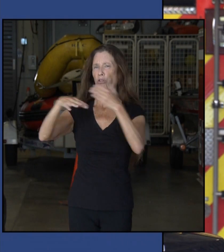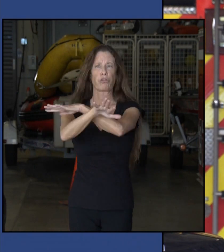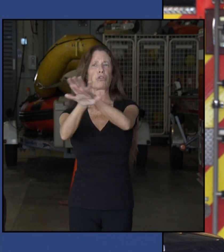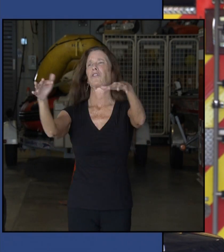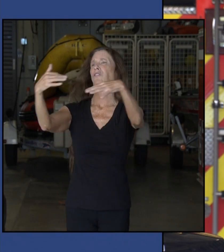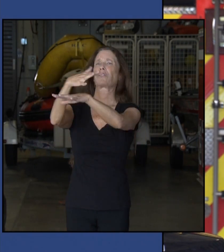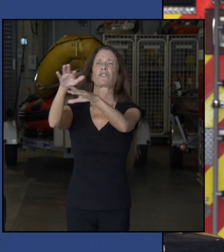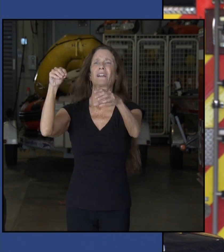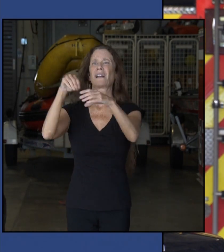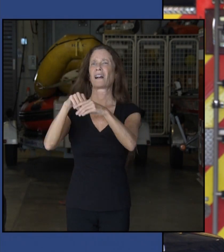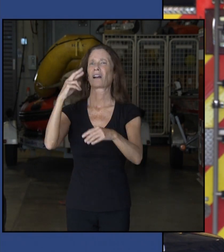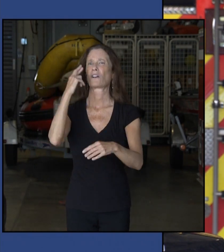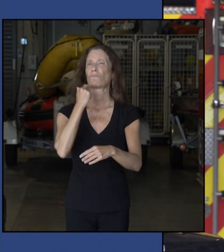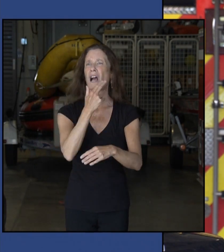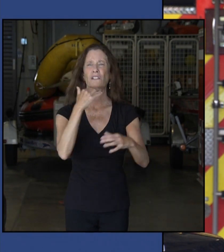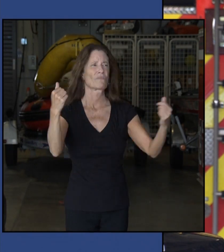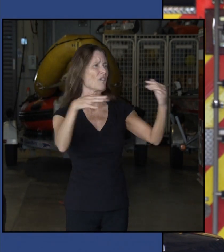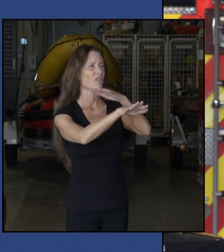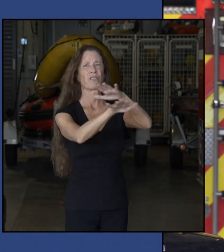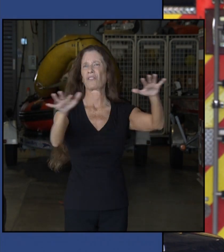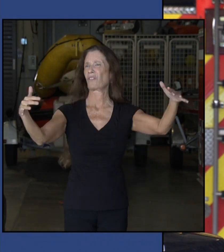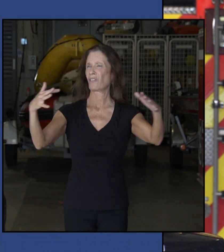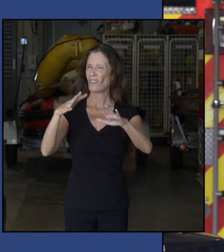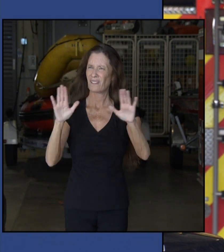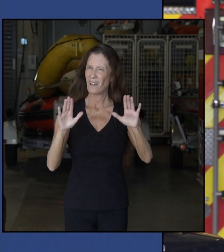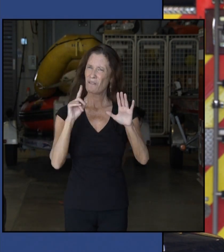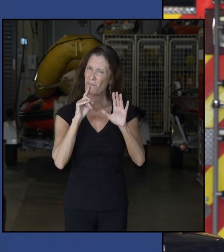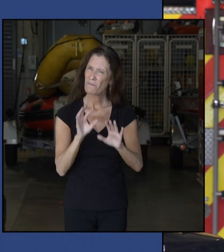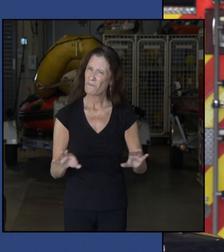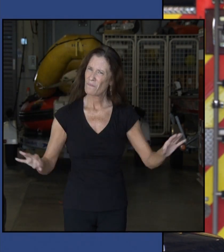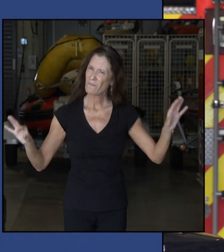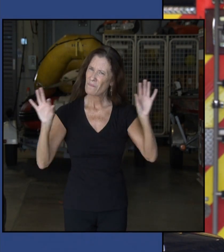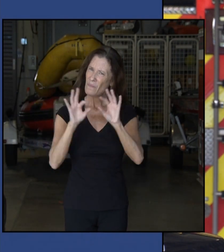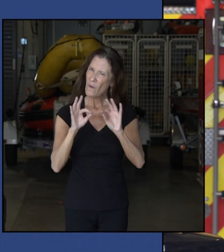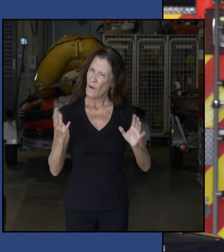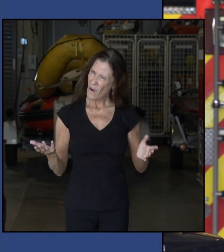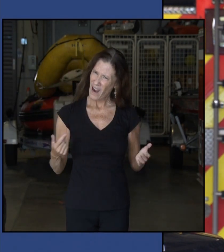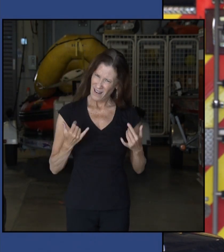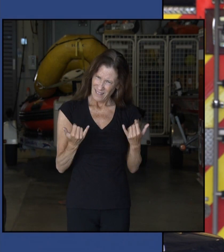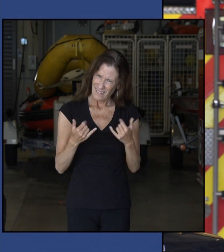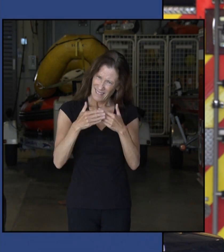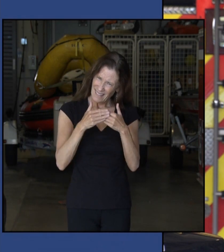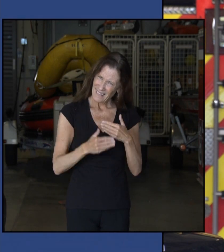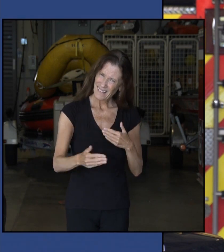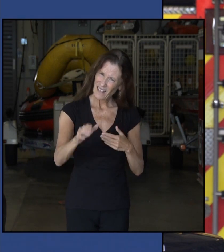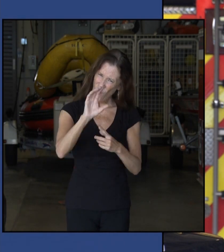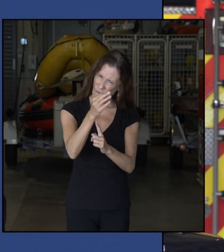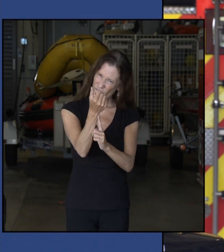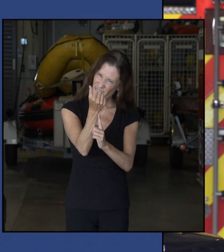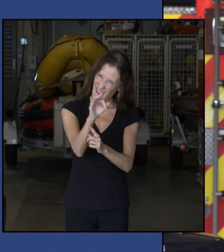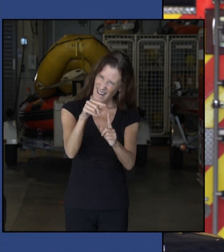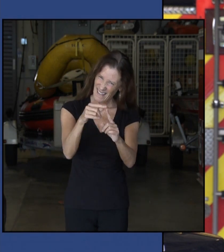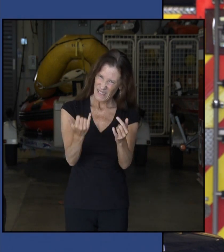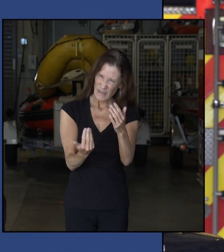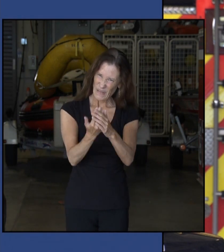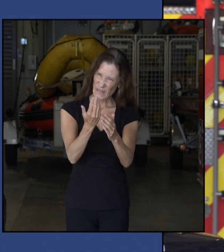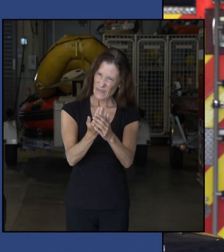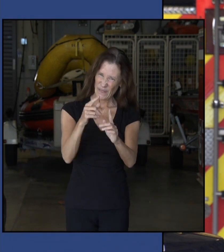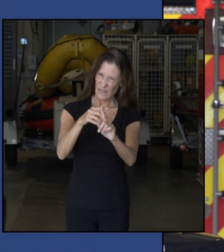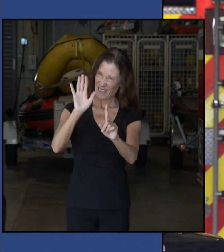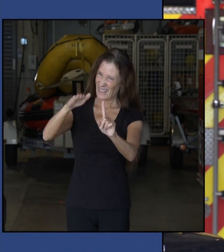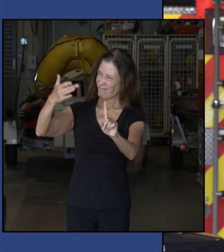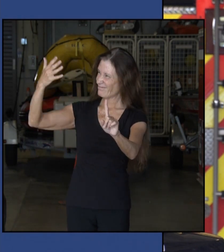contaminated by somebody else. This is something we now have in front of us that we didn't have a year ago. And so it calls for